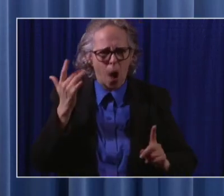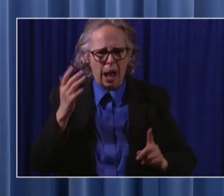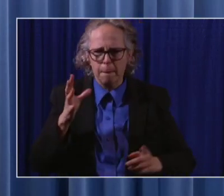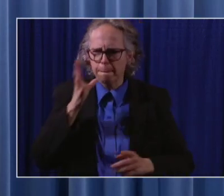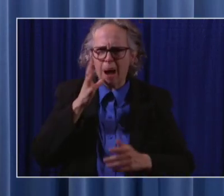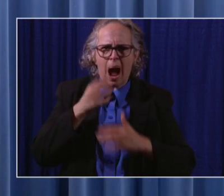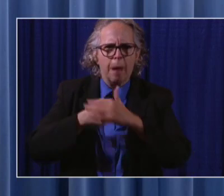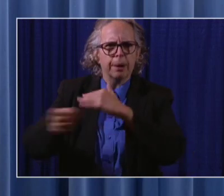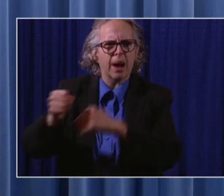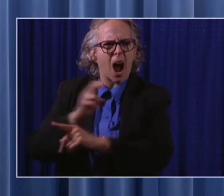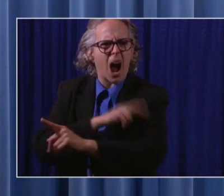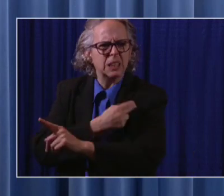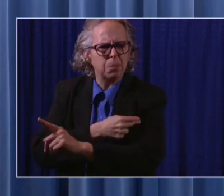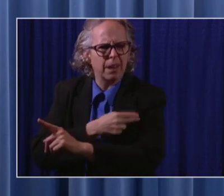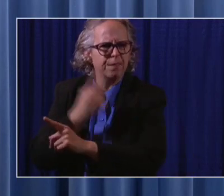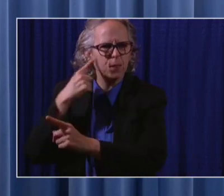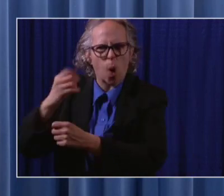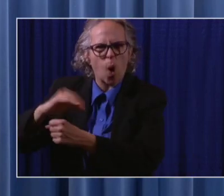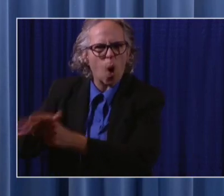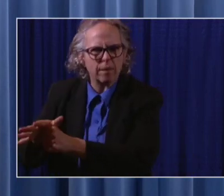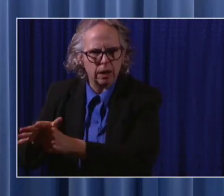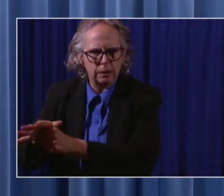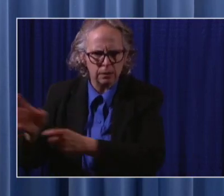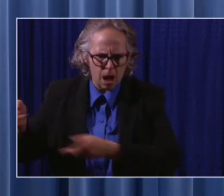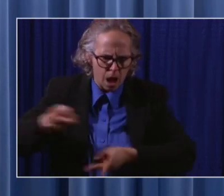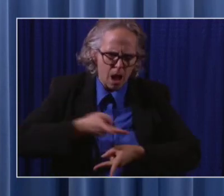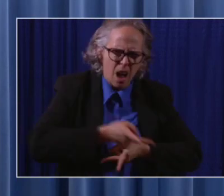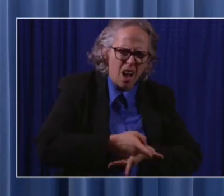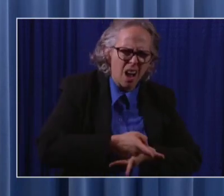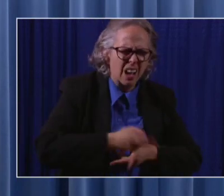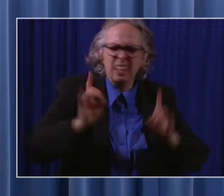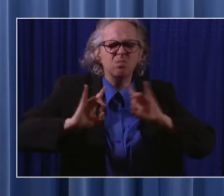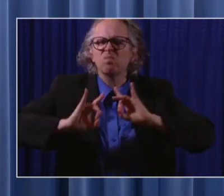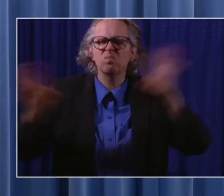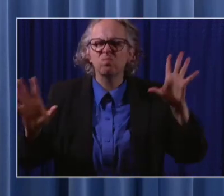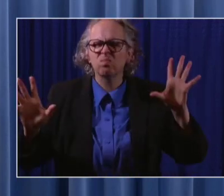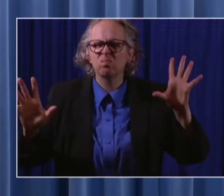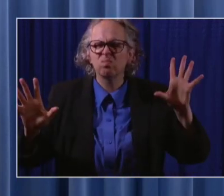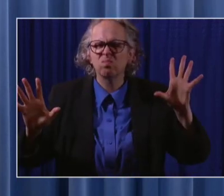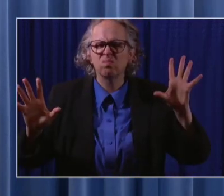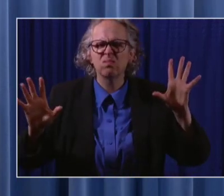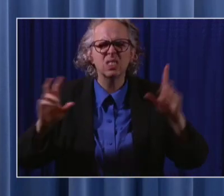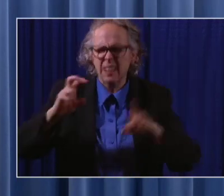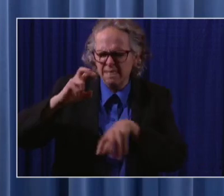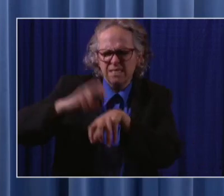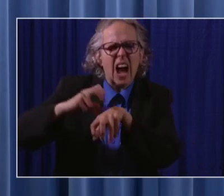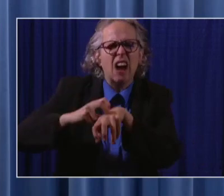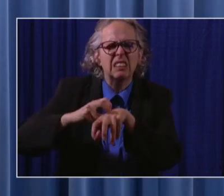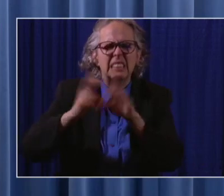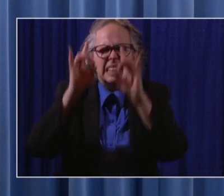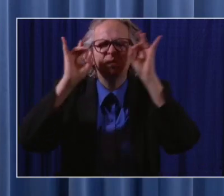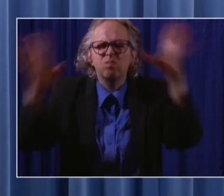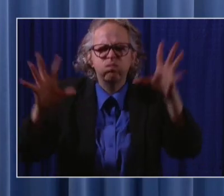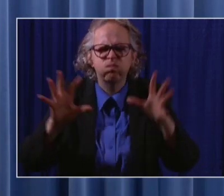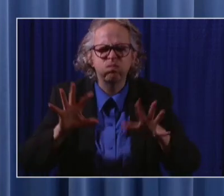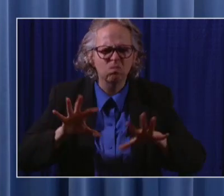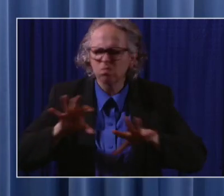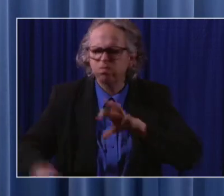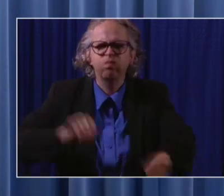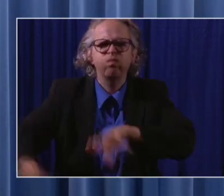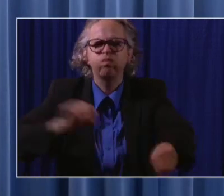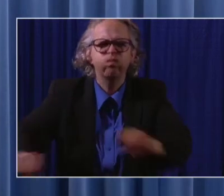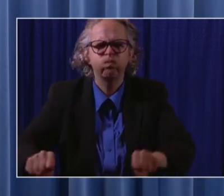It does not care who you are. We tell these stories not to embarrass anyone and not